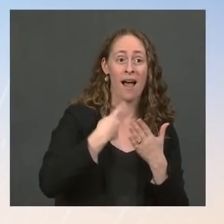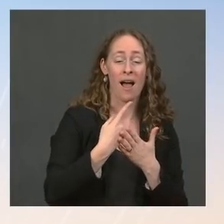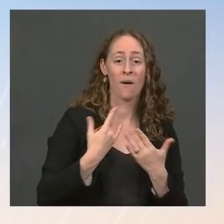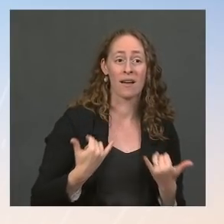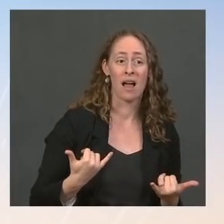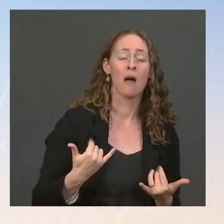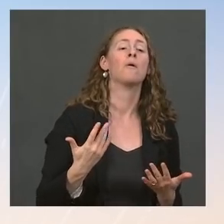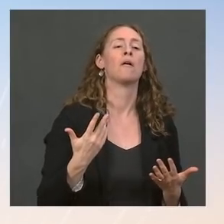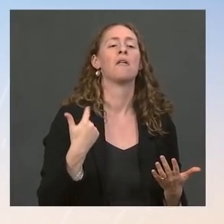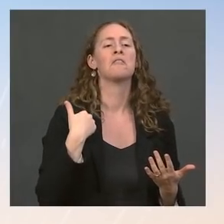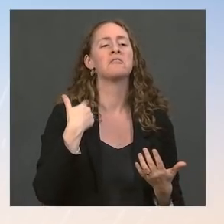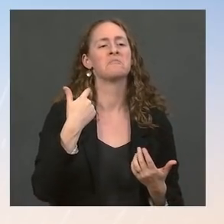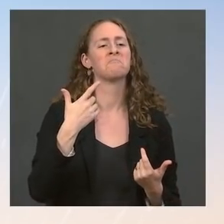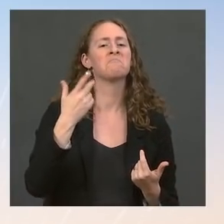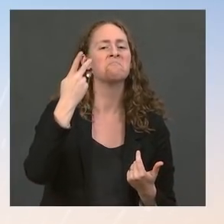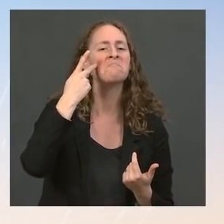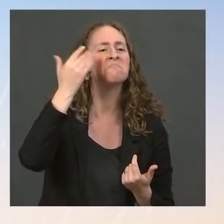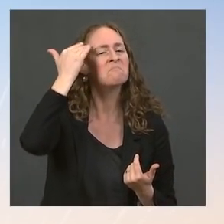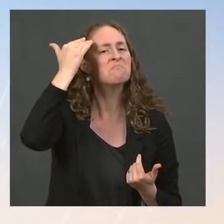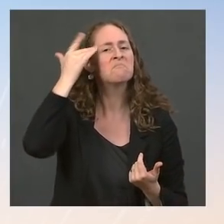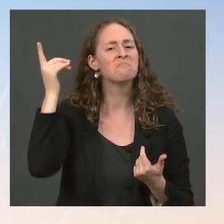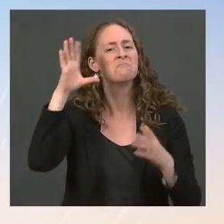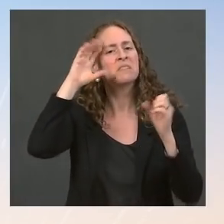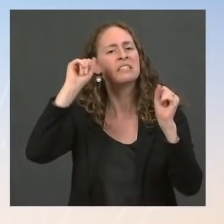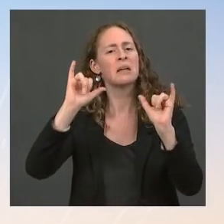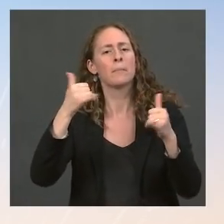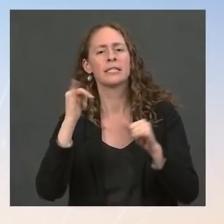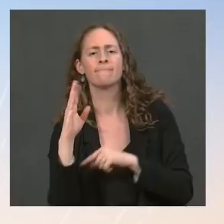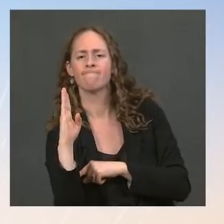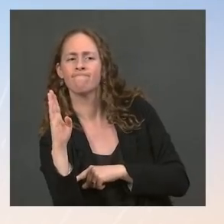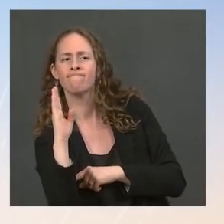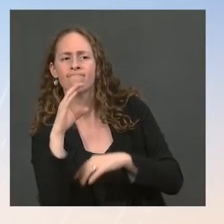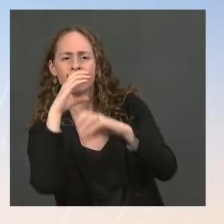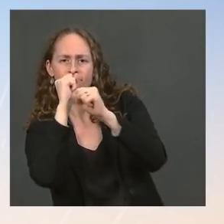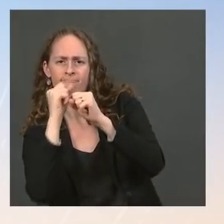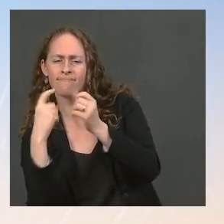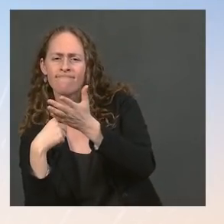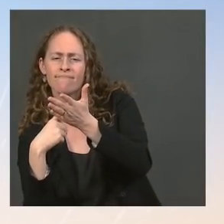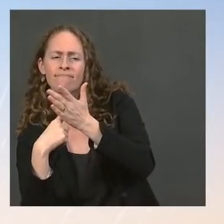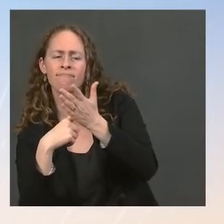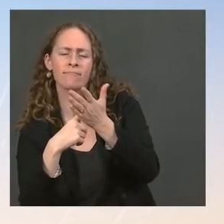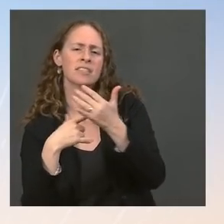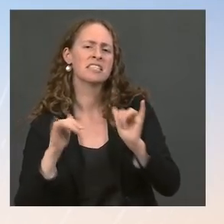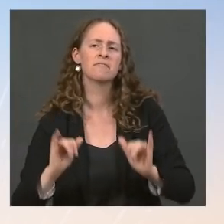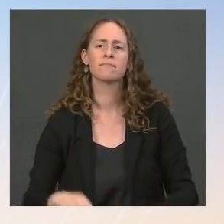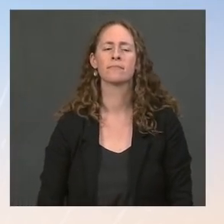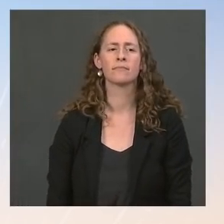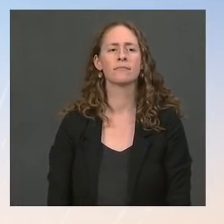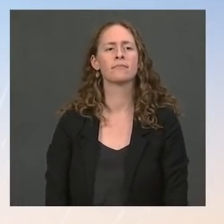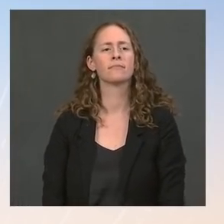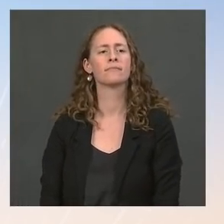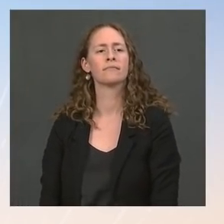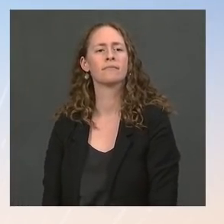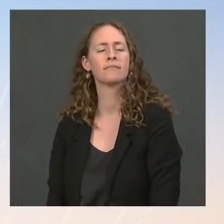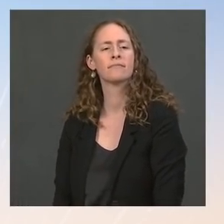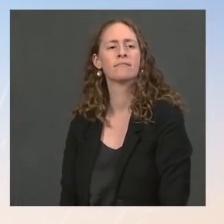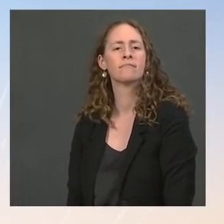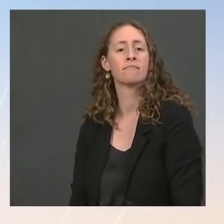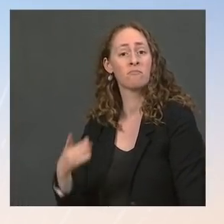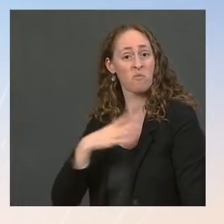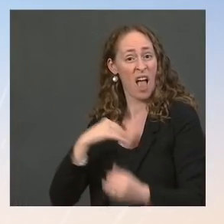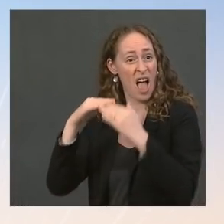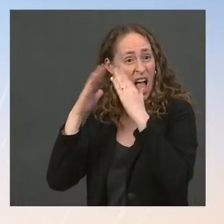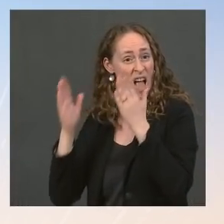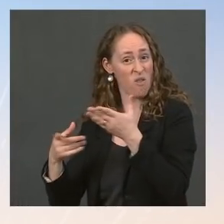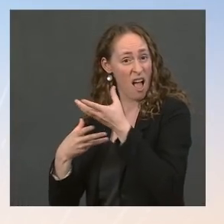him continue private conversations, and that's how he'll spend his time. Go ahead. Yes, thanks, Jen. How confident is the White House at this point of a vote on